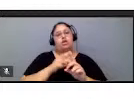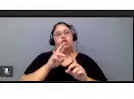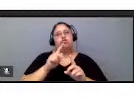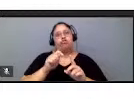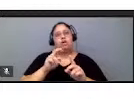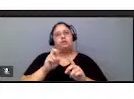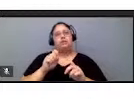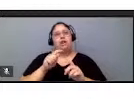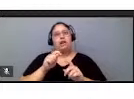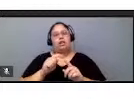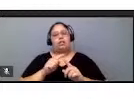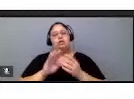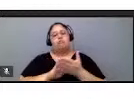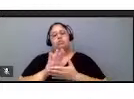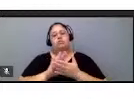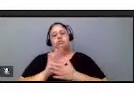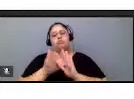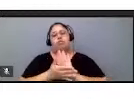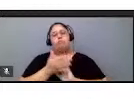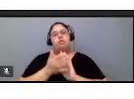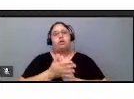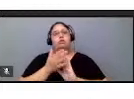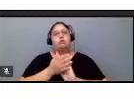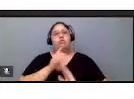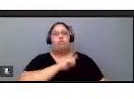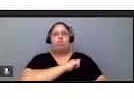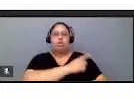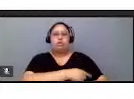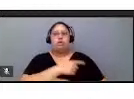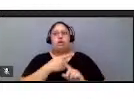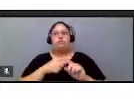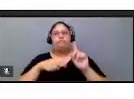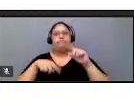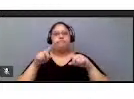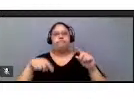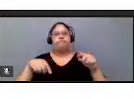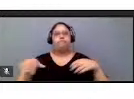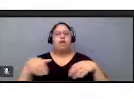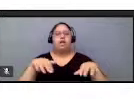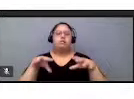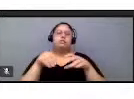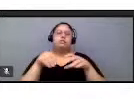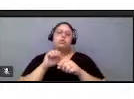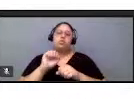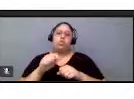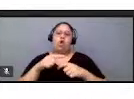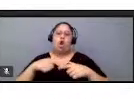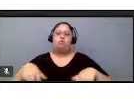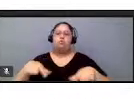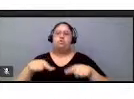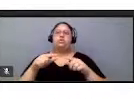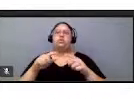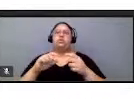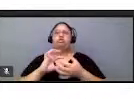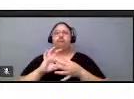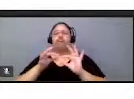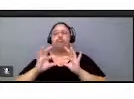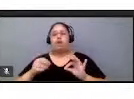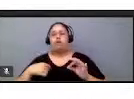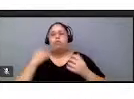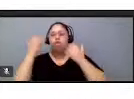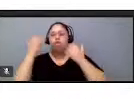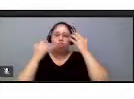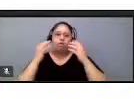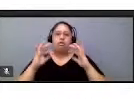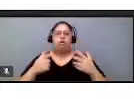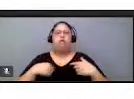its different operating divisions the authority and the various actors in the logistics chain and how we are thinking of